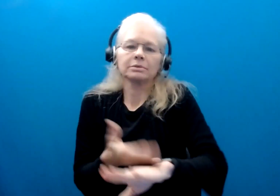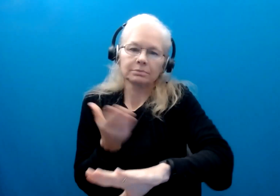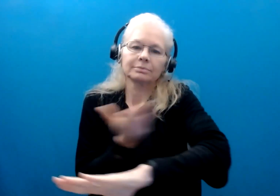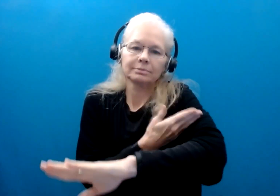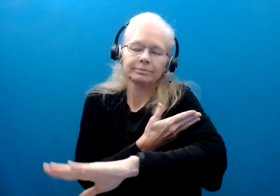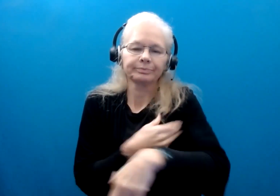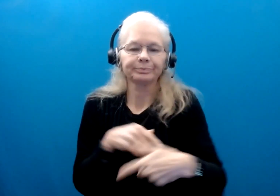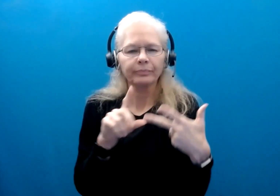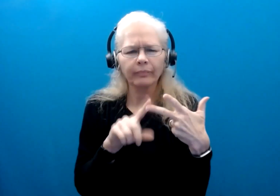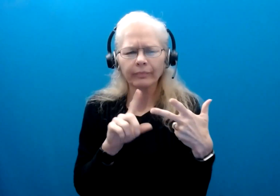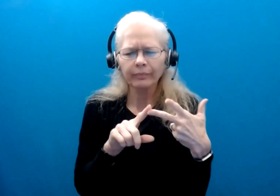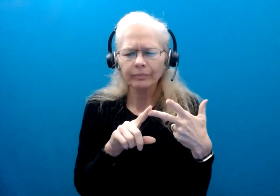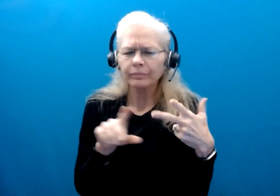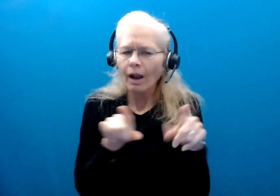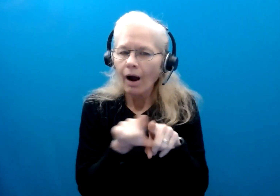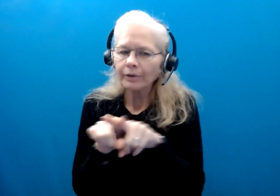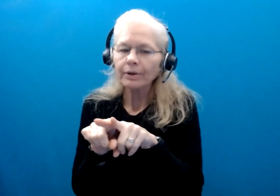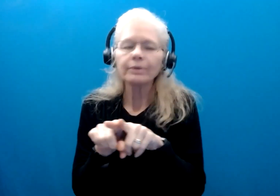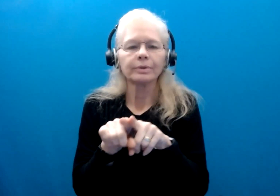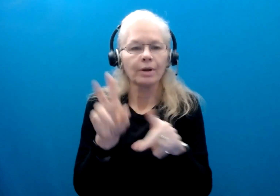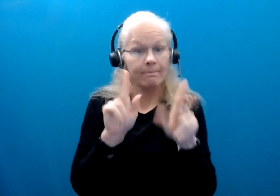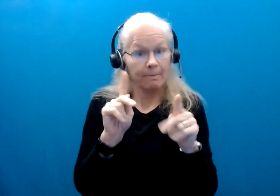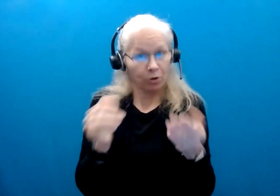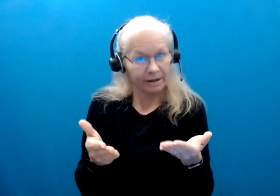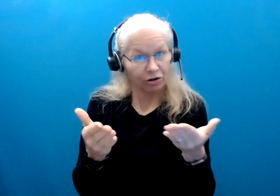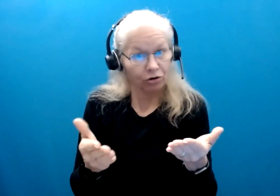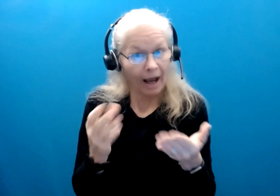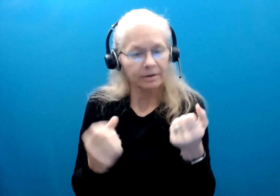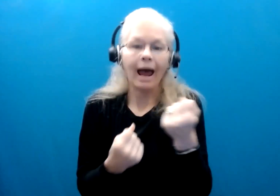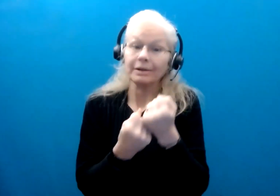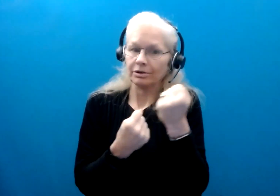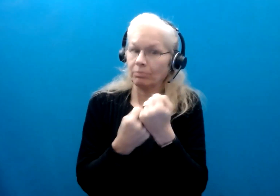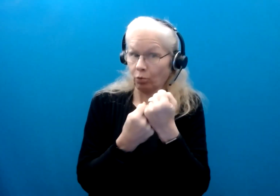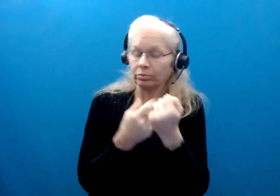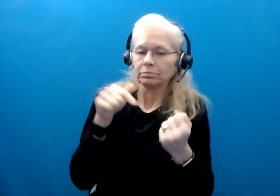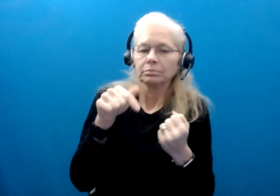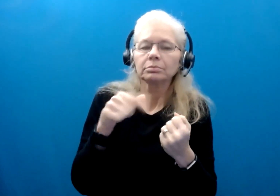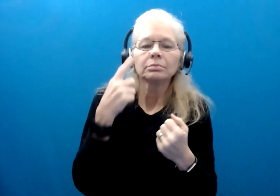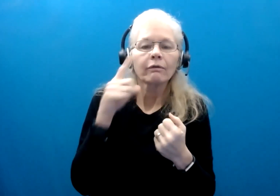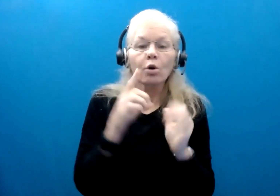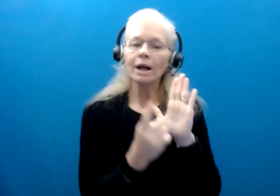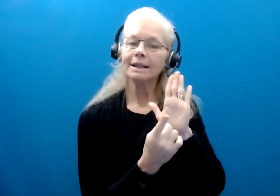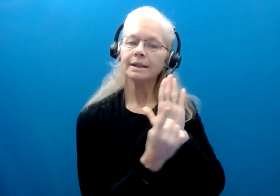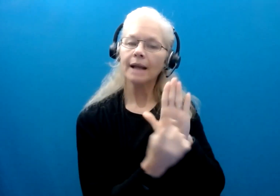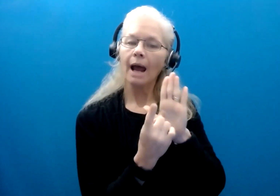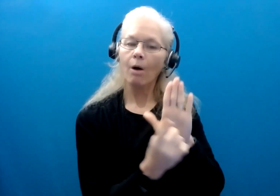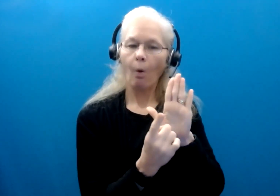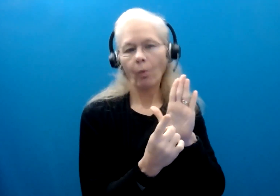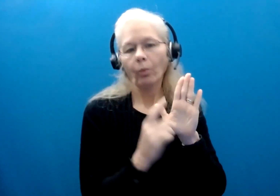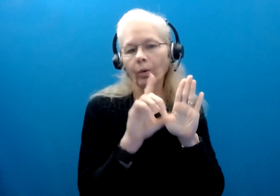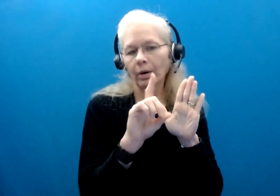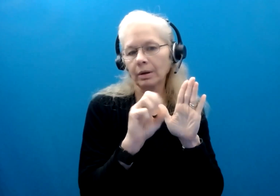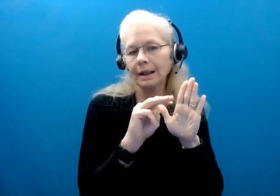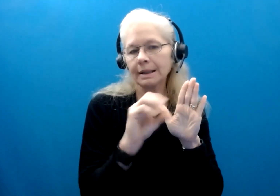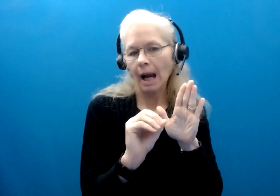Also got some suggestions on and support for demonstration projects and recommendation